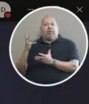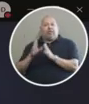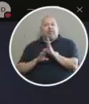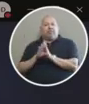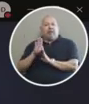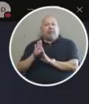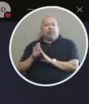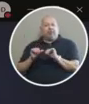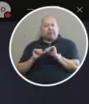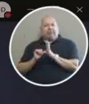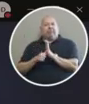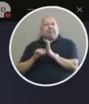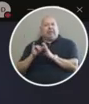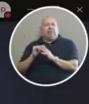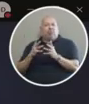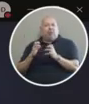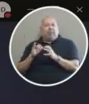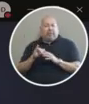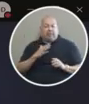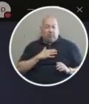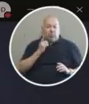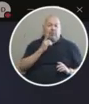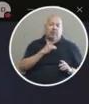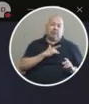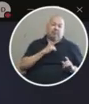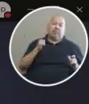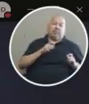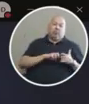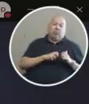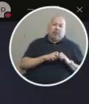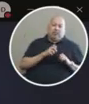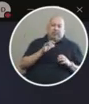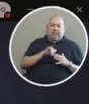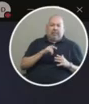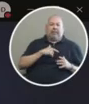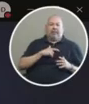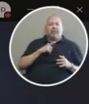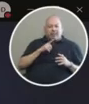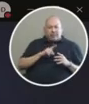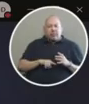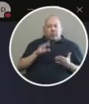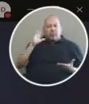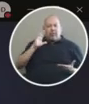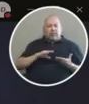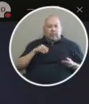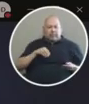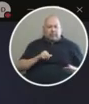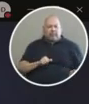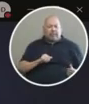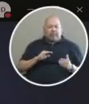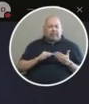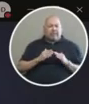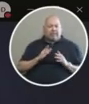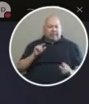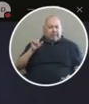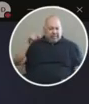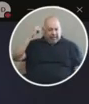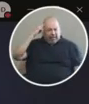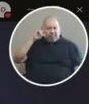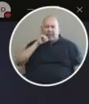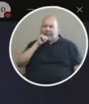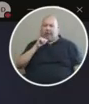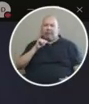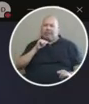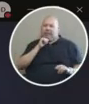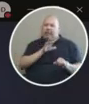those initiatives. One of my big issues is this. The measures to reduce spending in city bureaucracy do not go